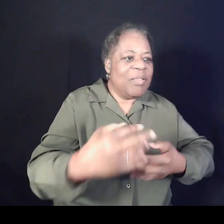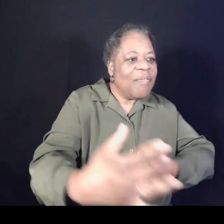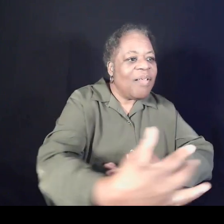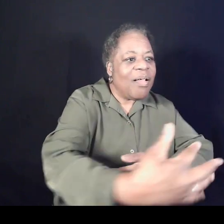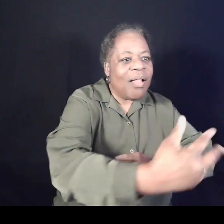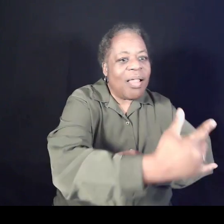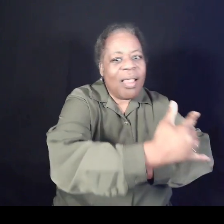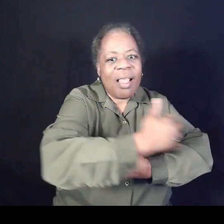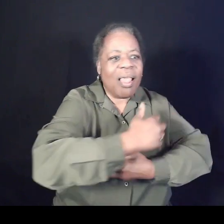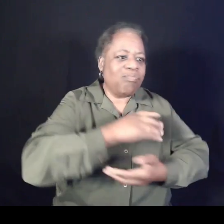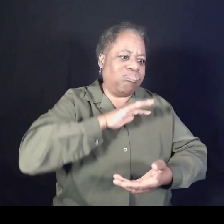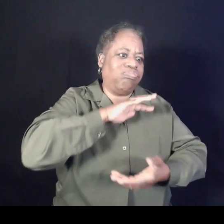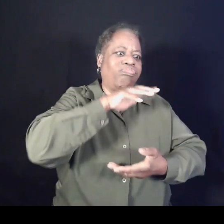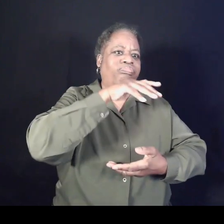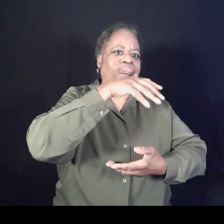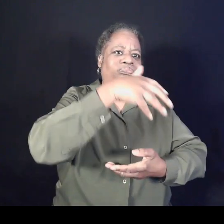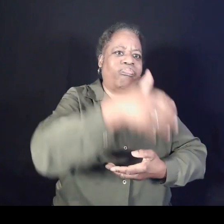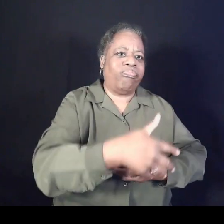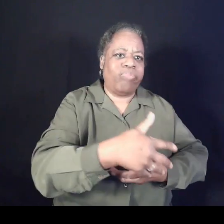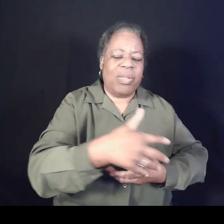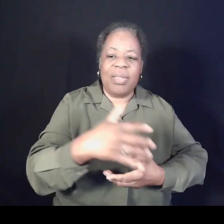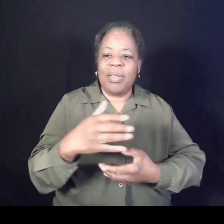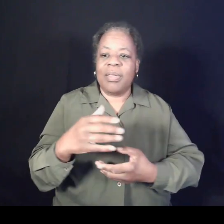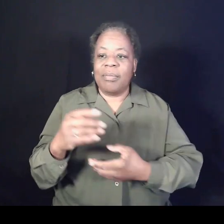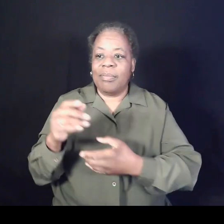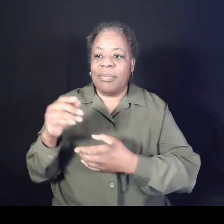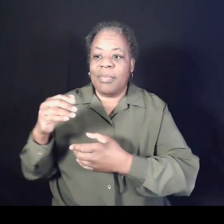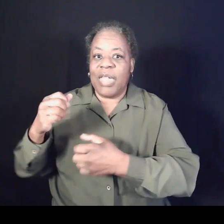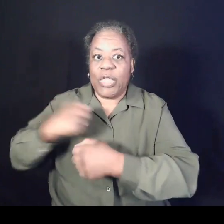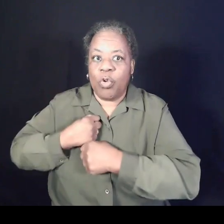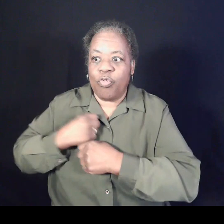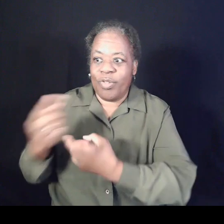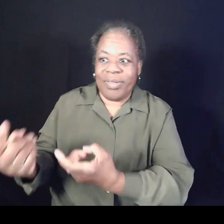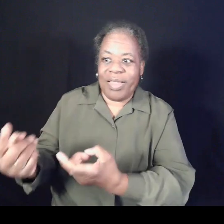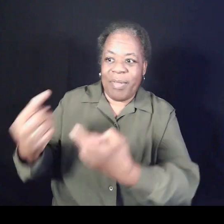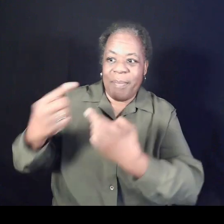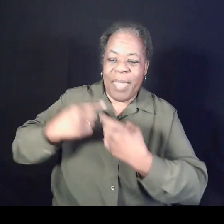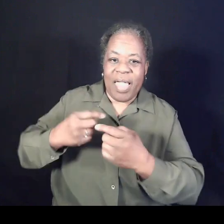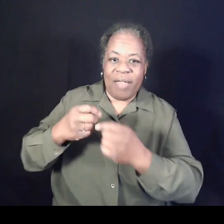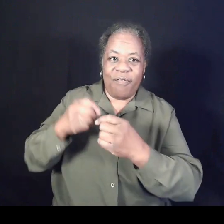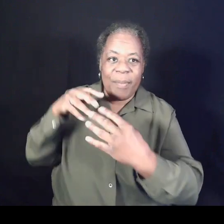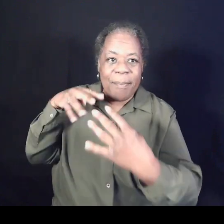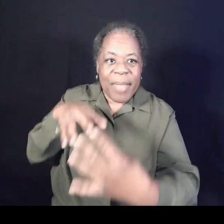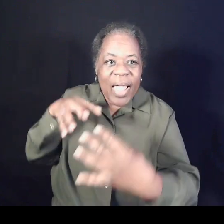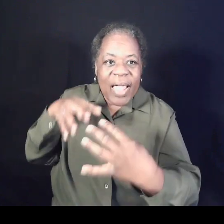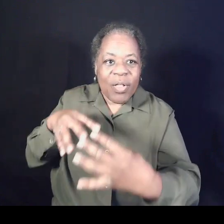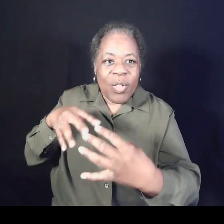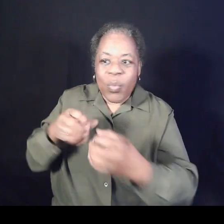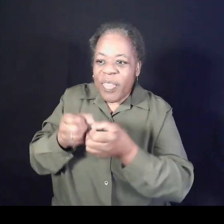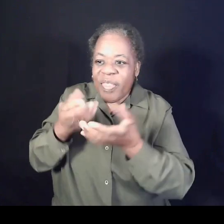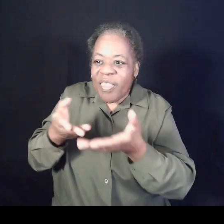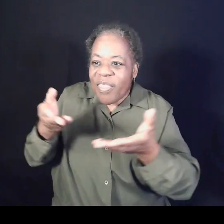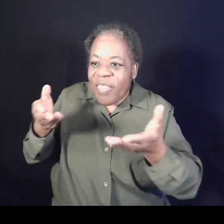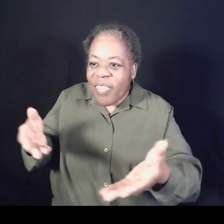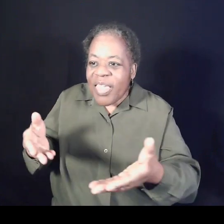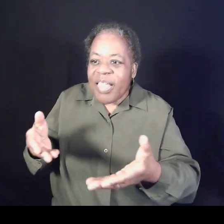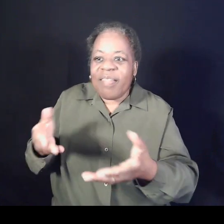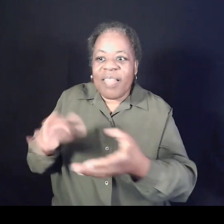grain, and soldiers returning from battle with the goods and property that rightfully belong to